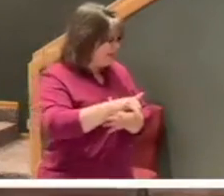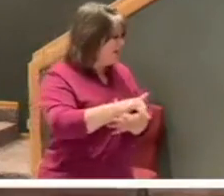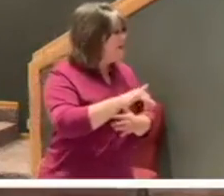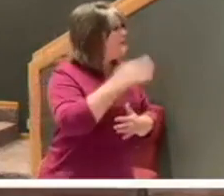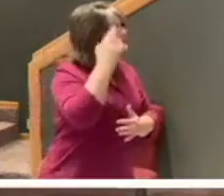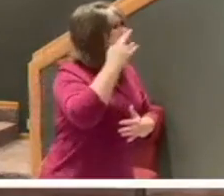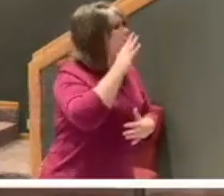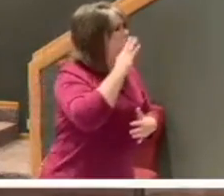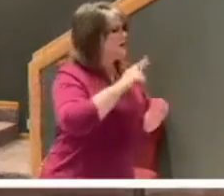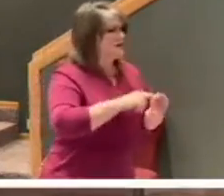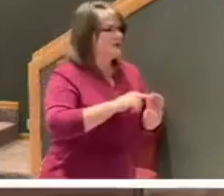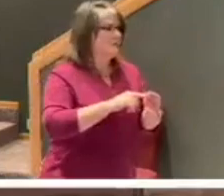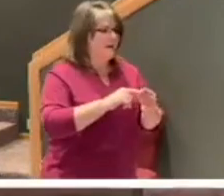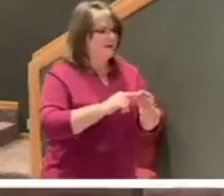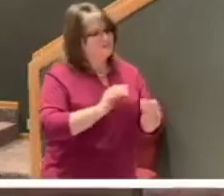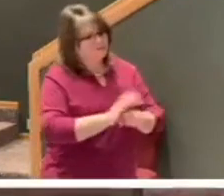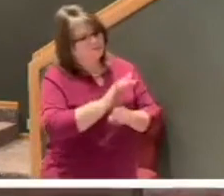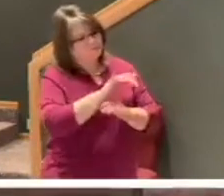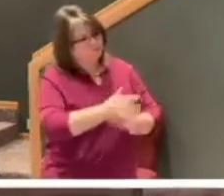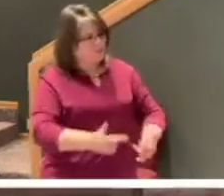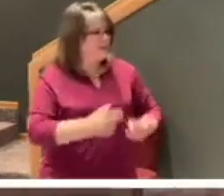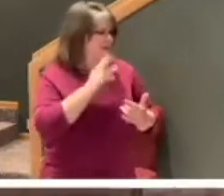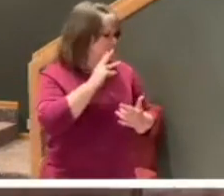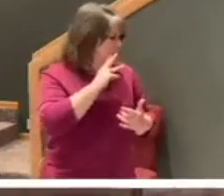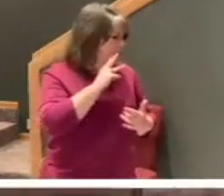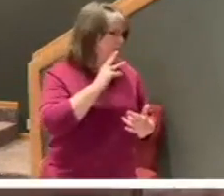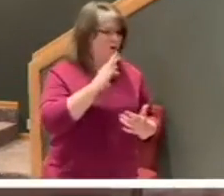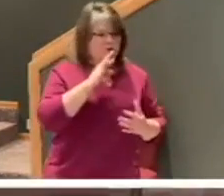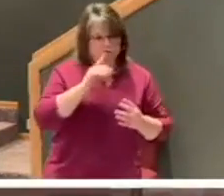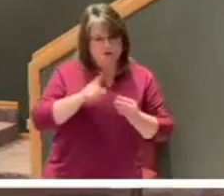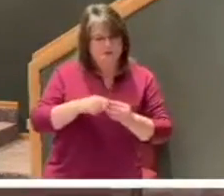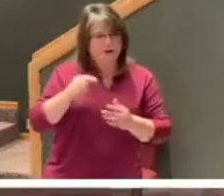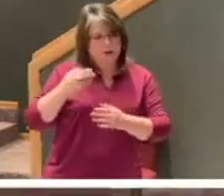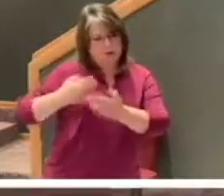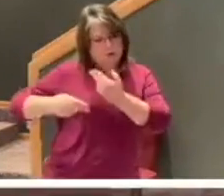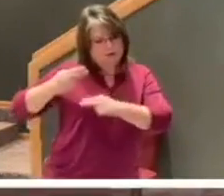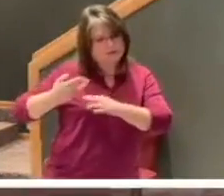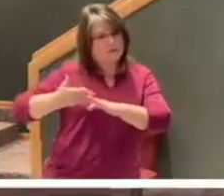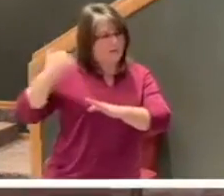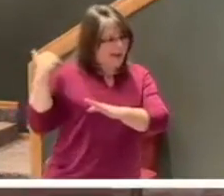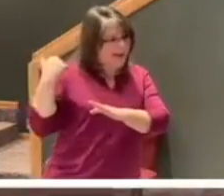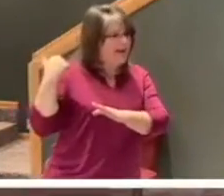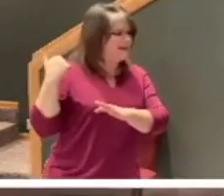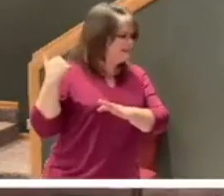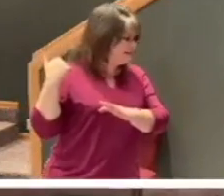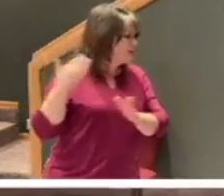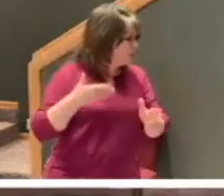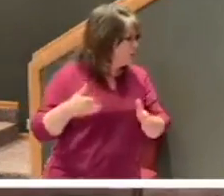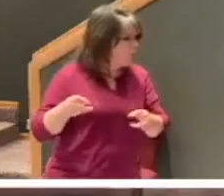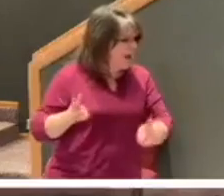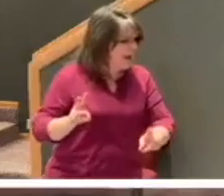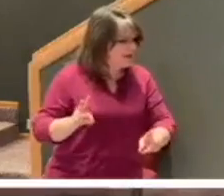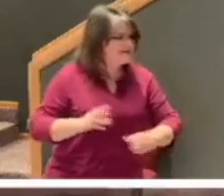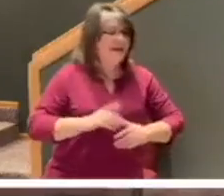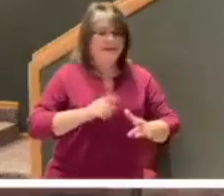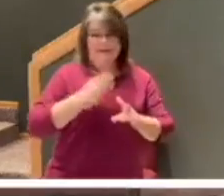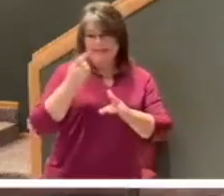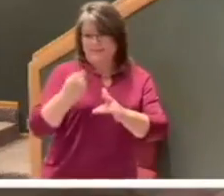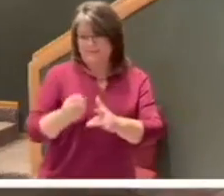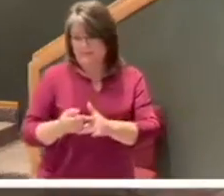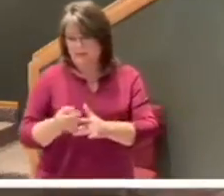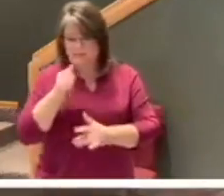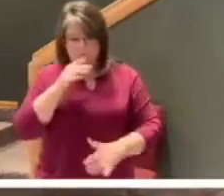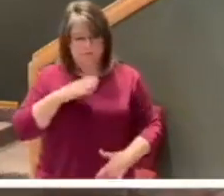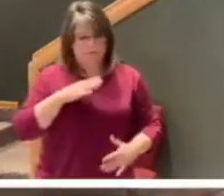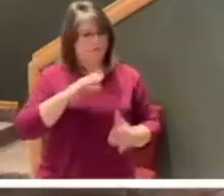about springs of living water. That's why he confronted her about her history, her past, her patterns. And then she